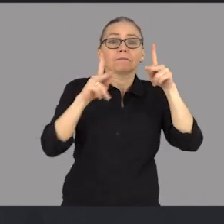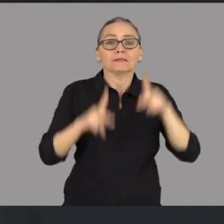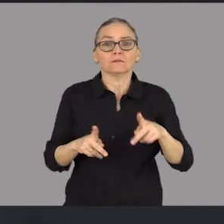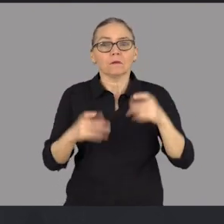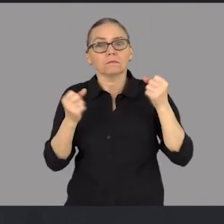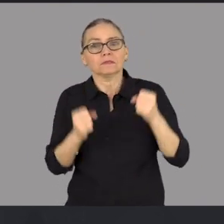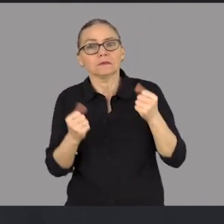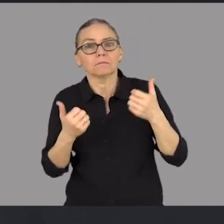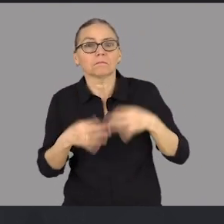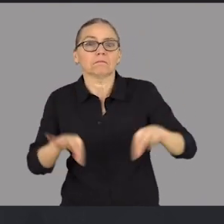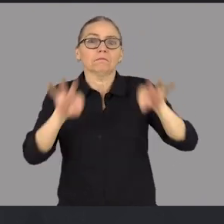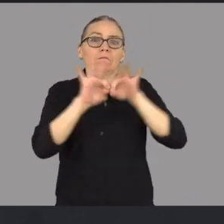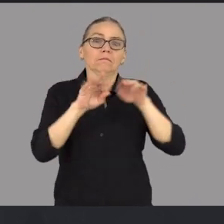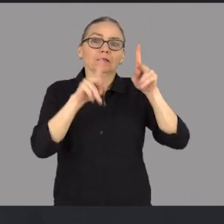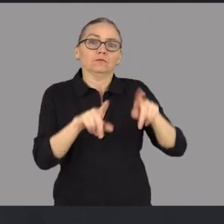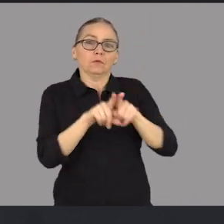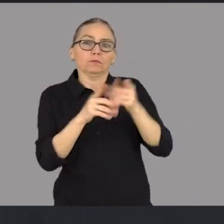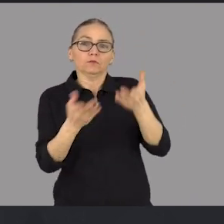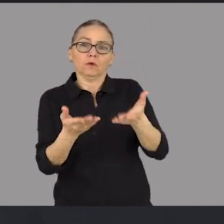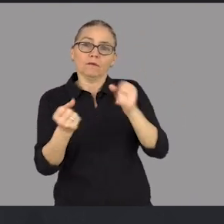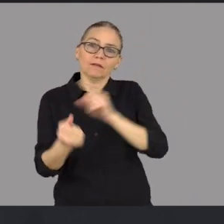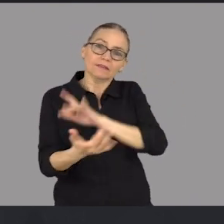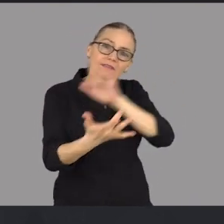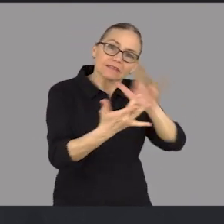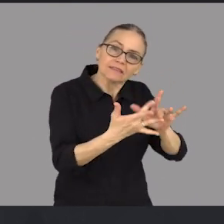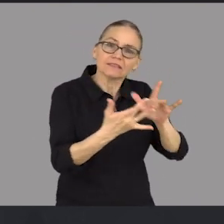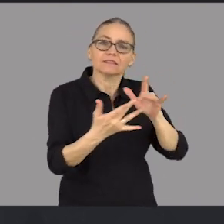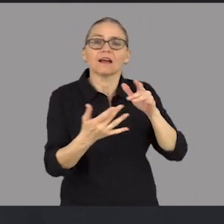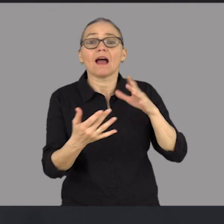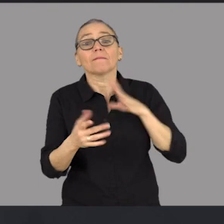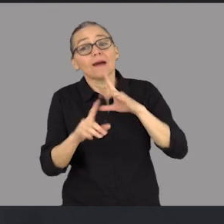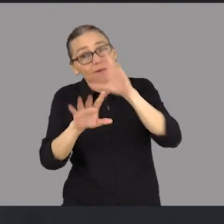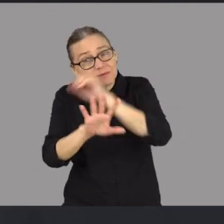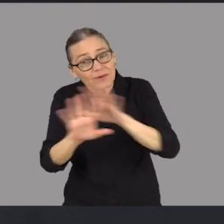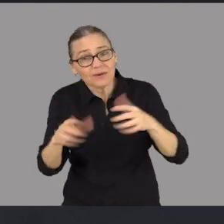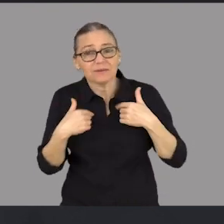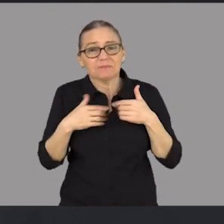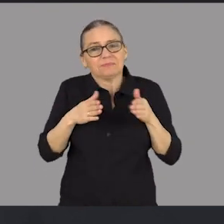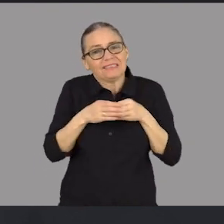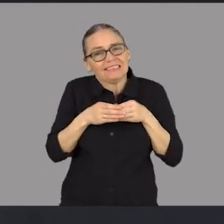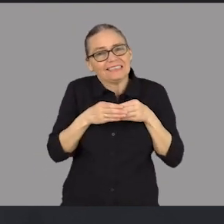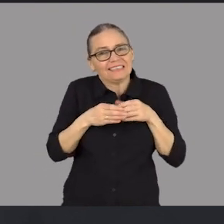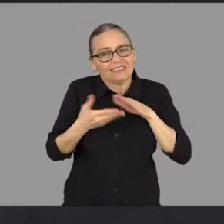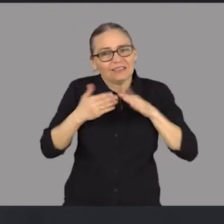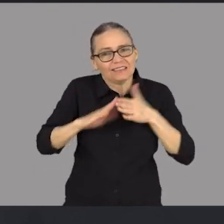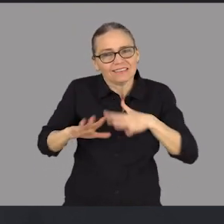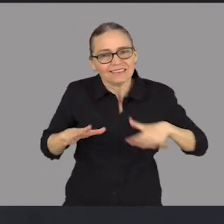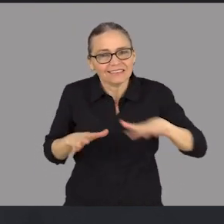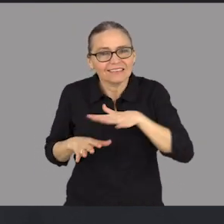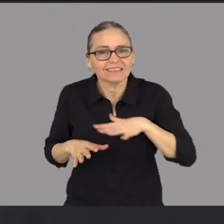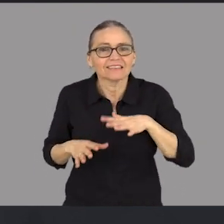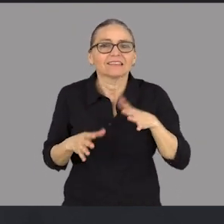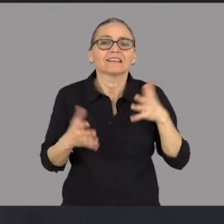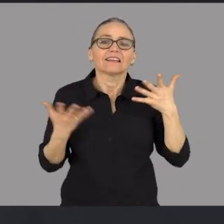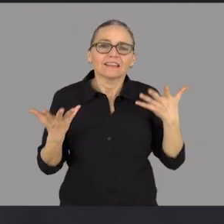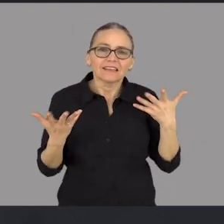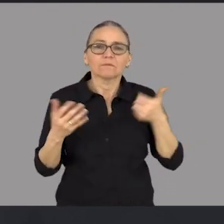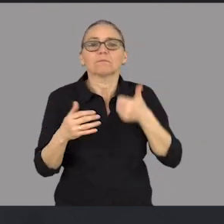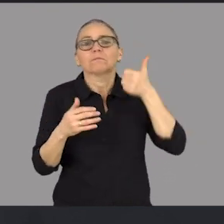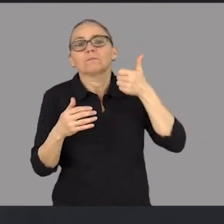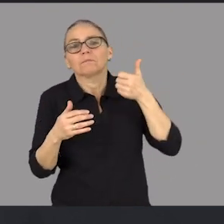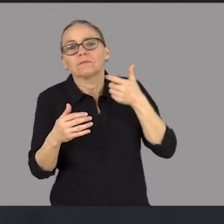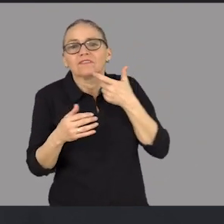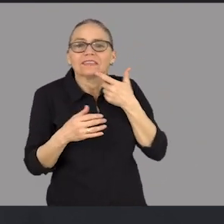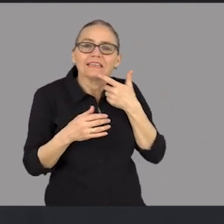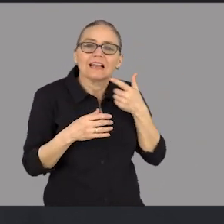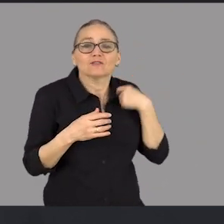So I would assume a lot of communities in the, the 5,000 to 10,000 population probably have somebody, and then you can,